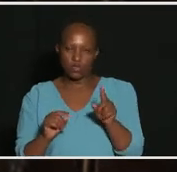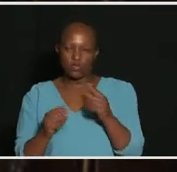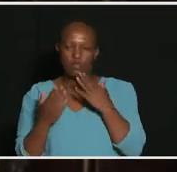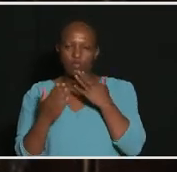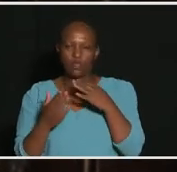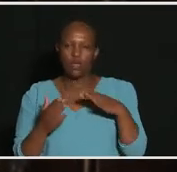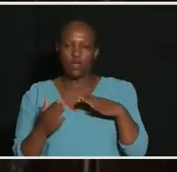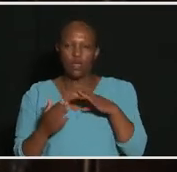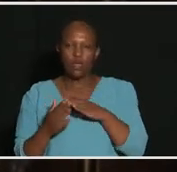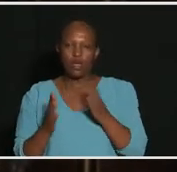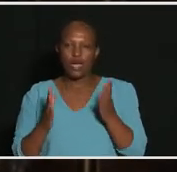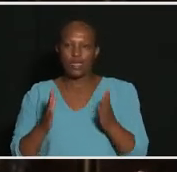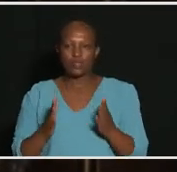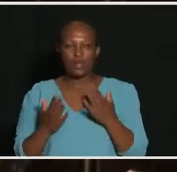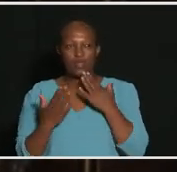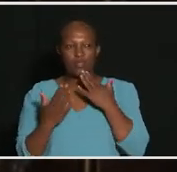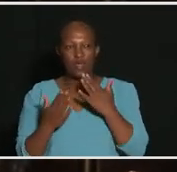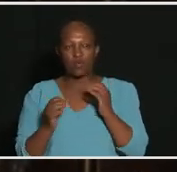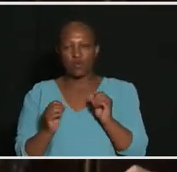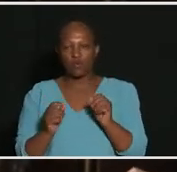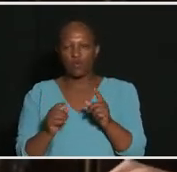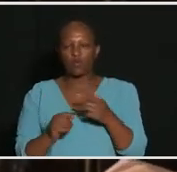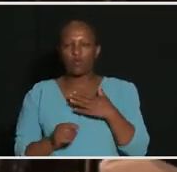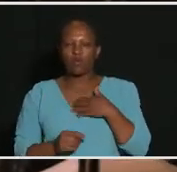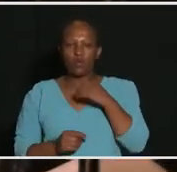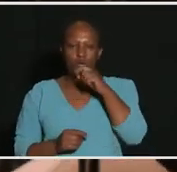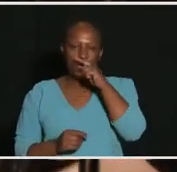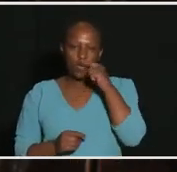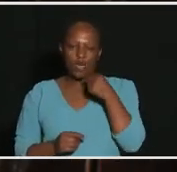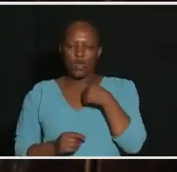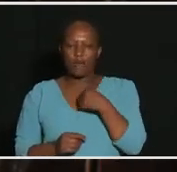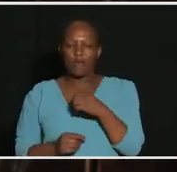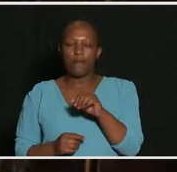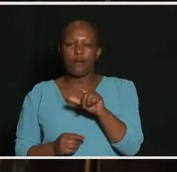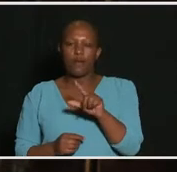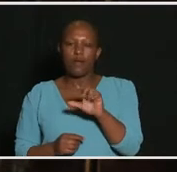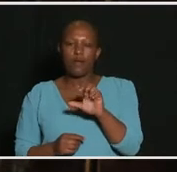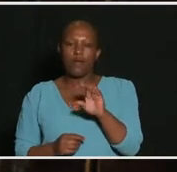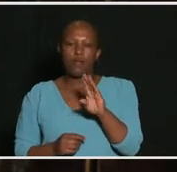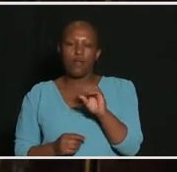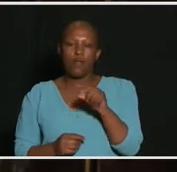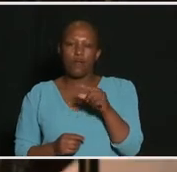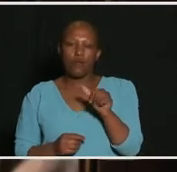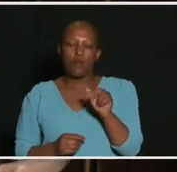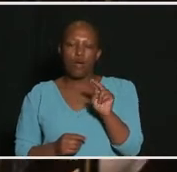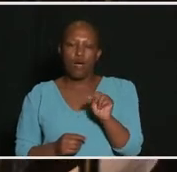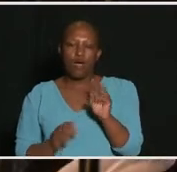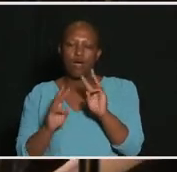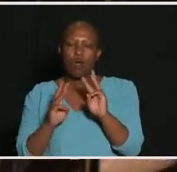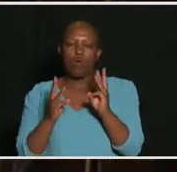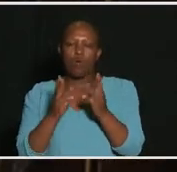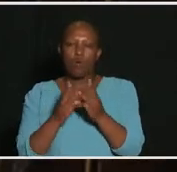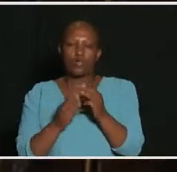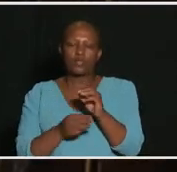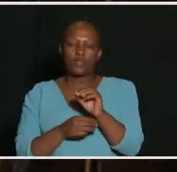counselor for affording me this opportunity my name is from dobsonville from what 47.